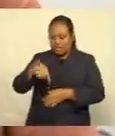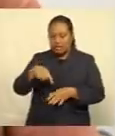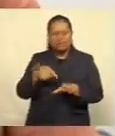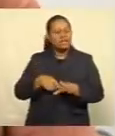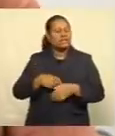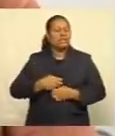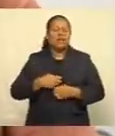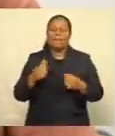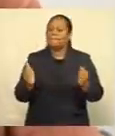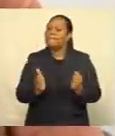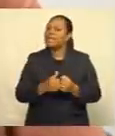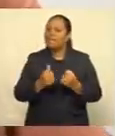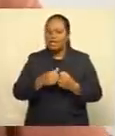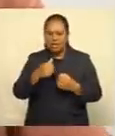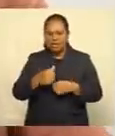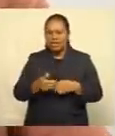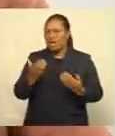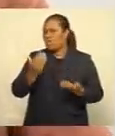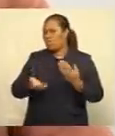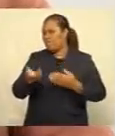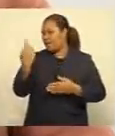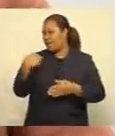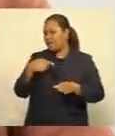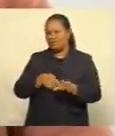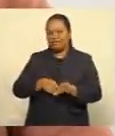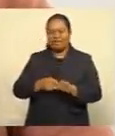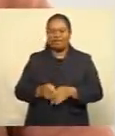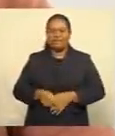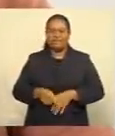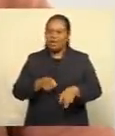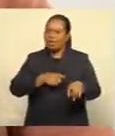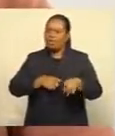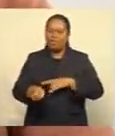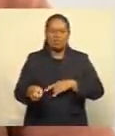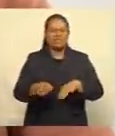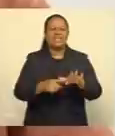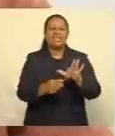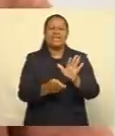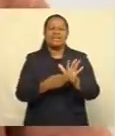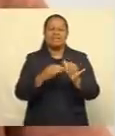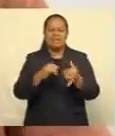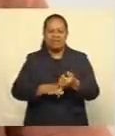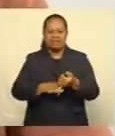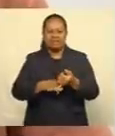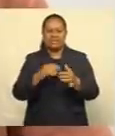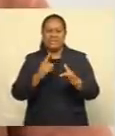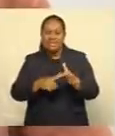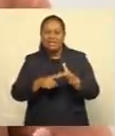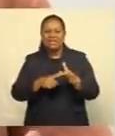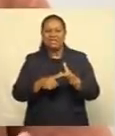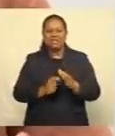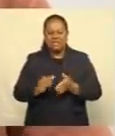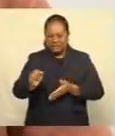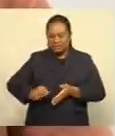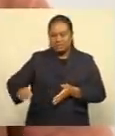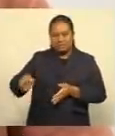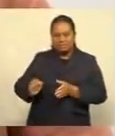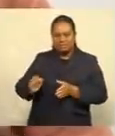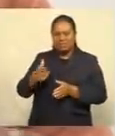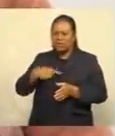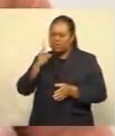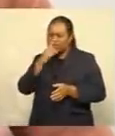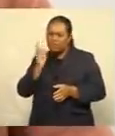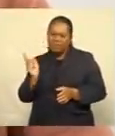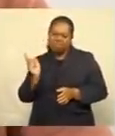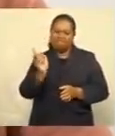those who joined last year, mainly in the MSME space, because again, there's comfort in numbers, there